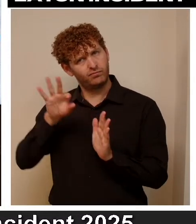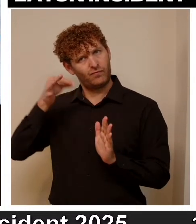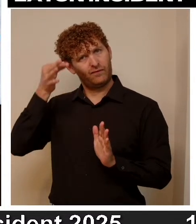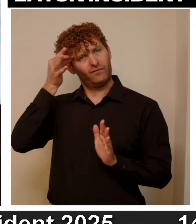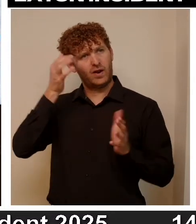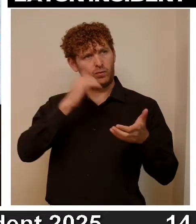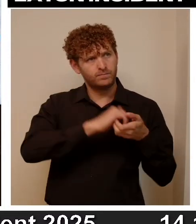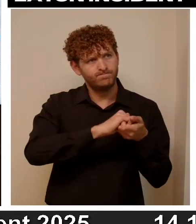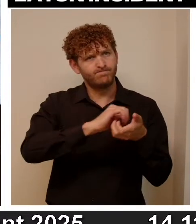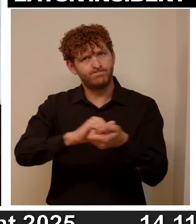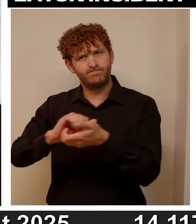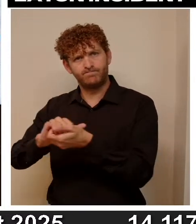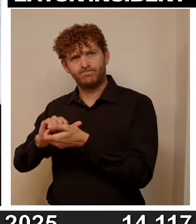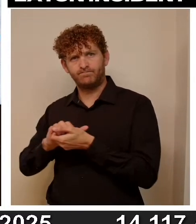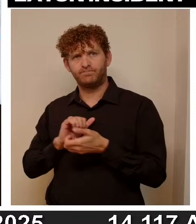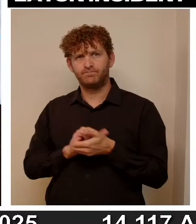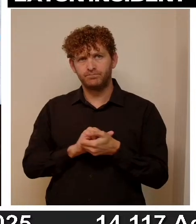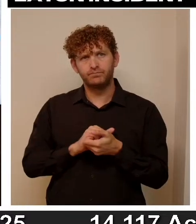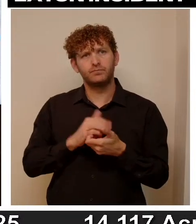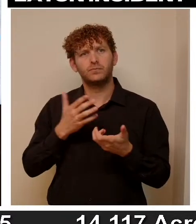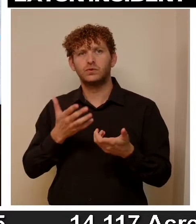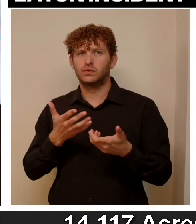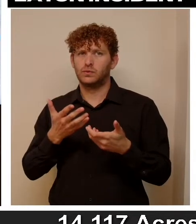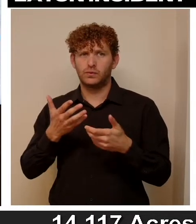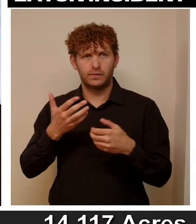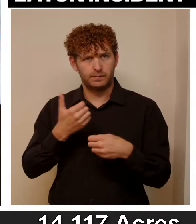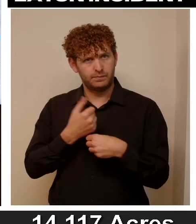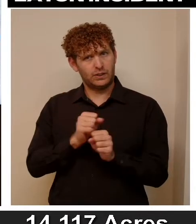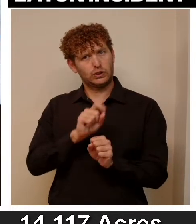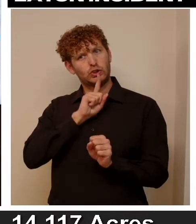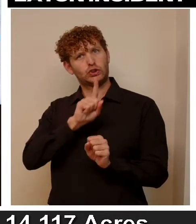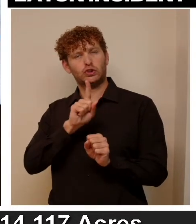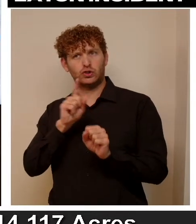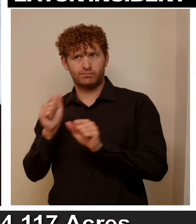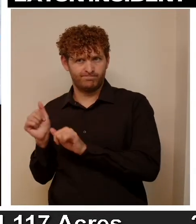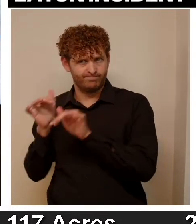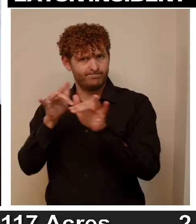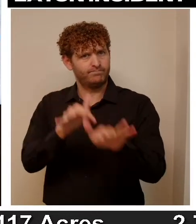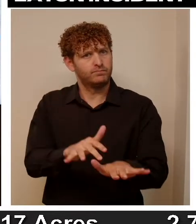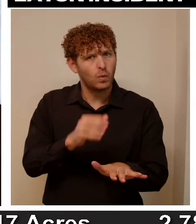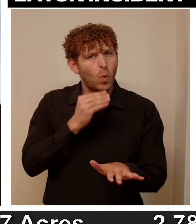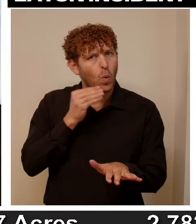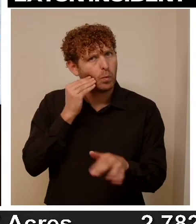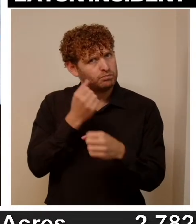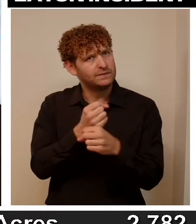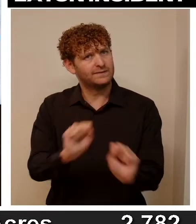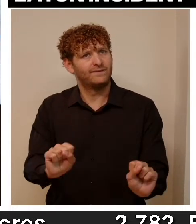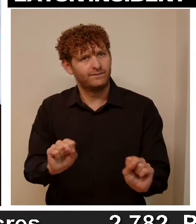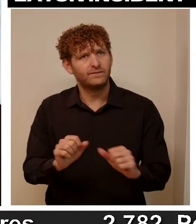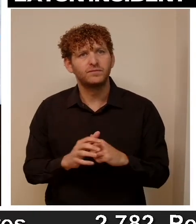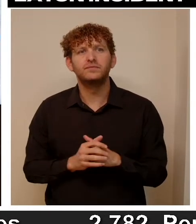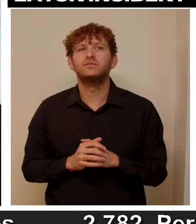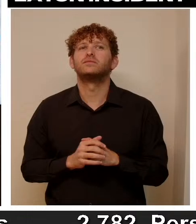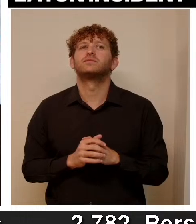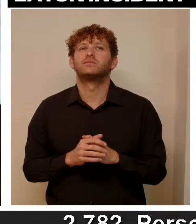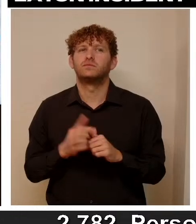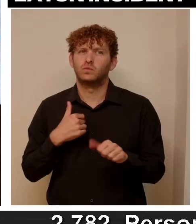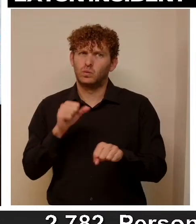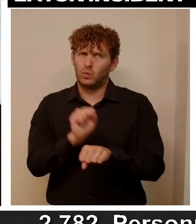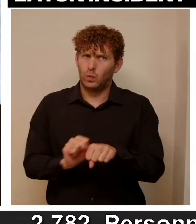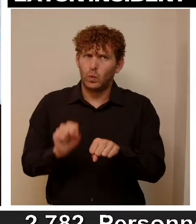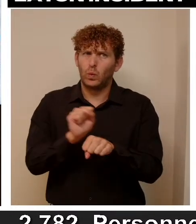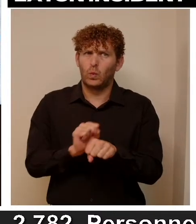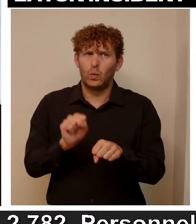areas affected by the Eaton fire are safe for residents to return. We're also working with local utilities to restore power, water, and